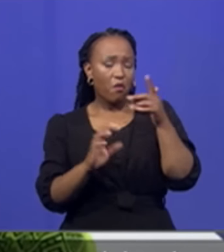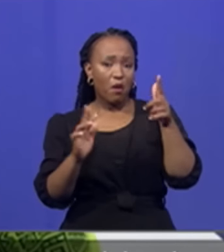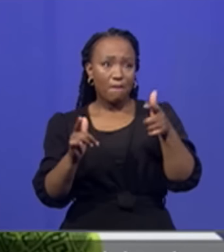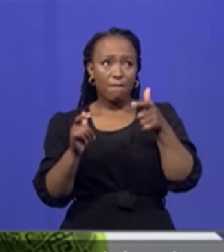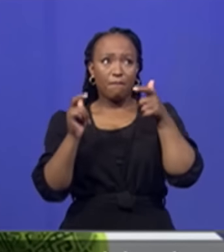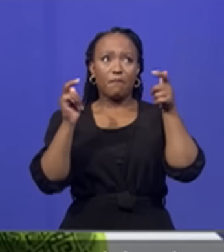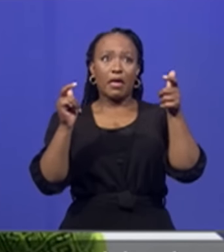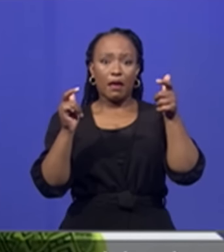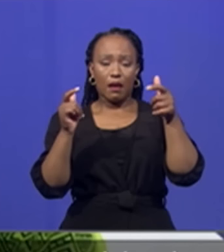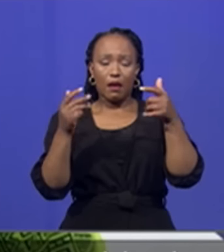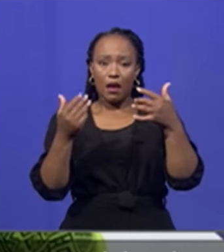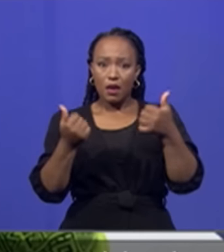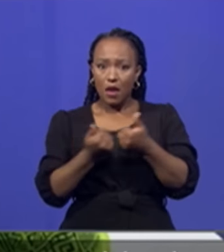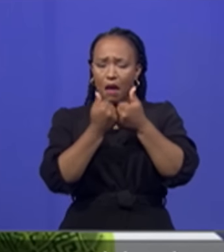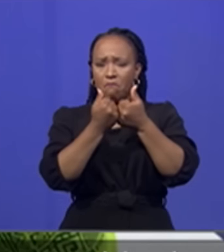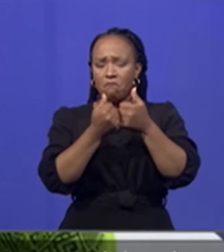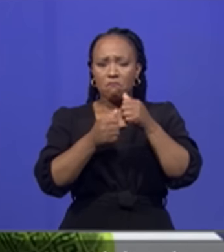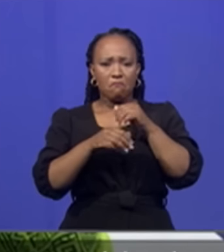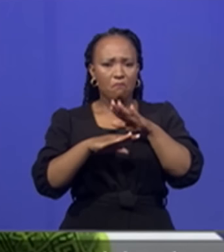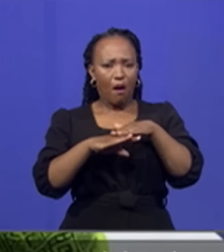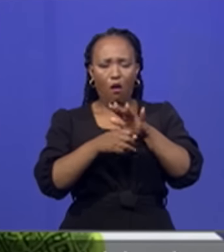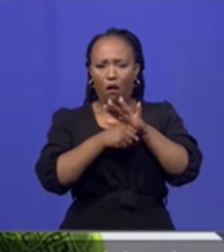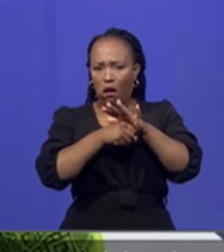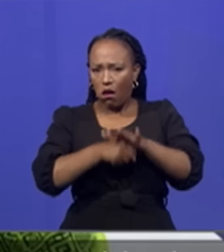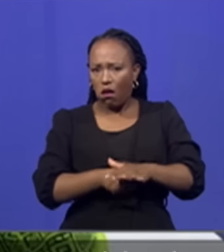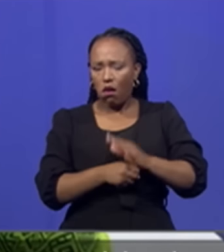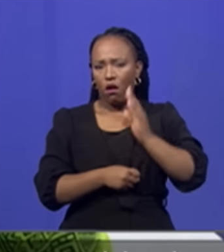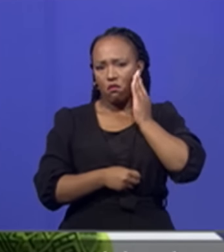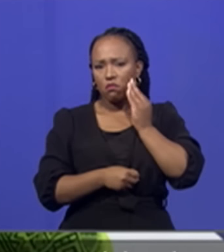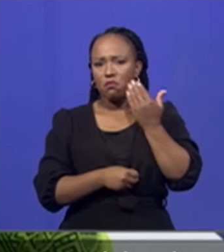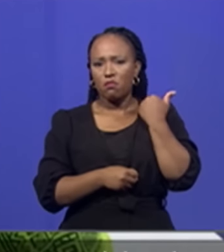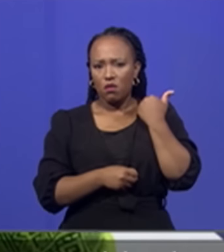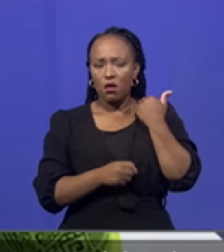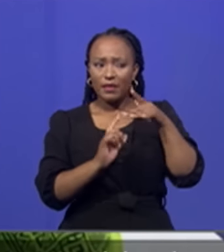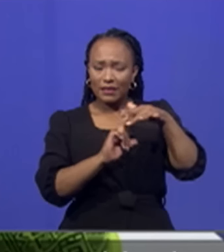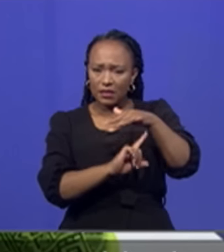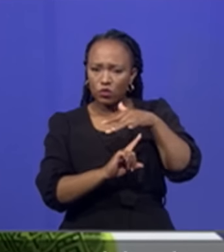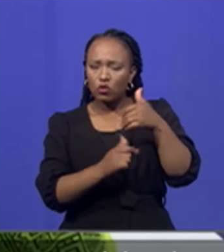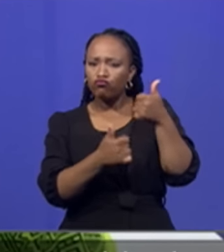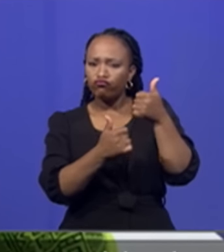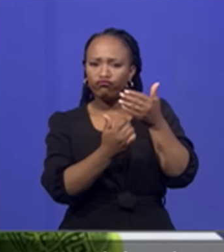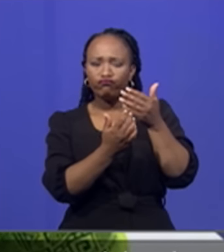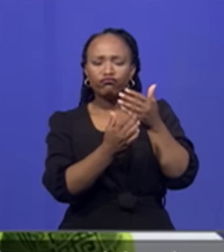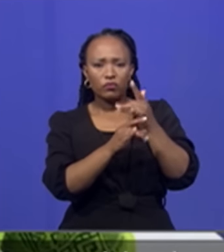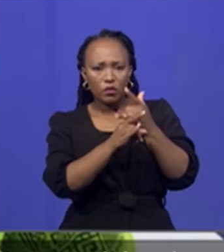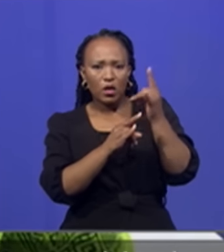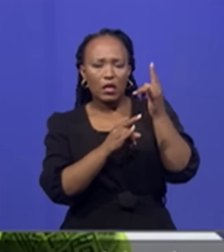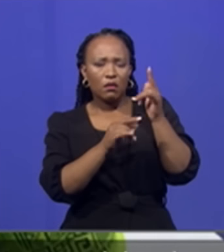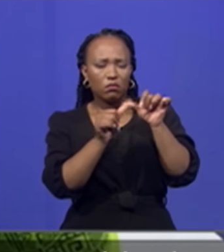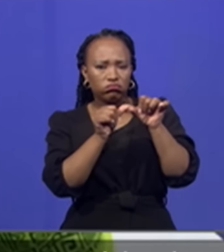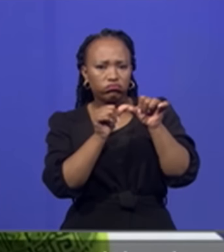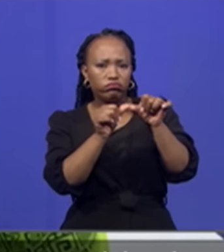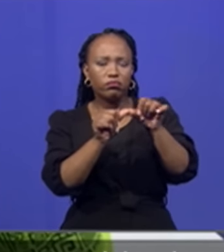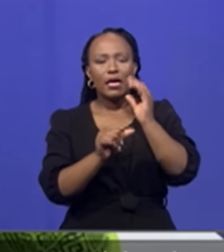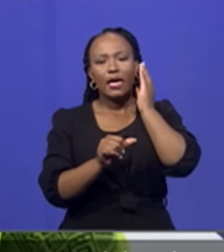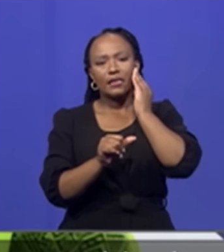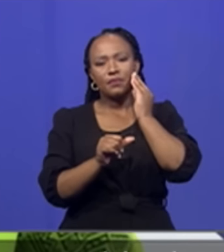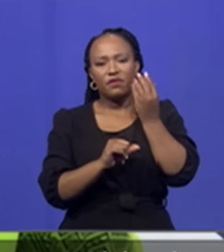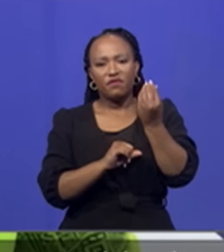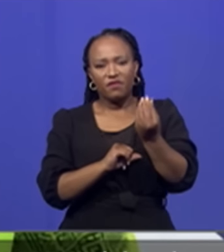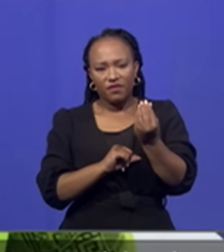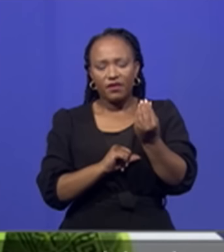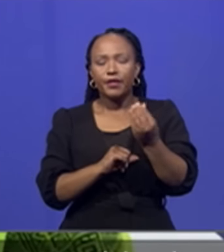with more pressure, and we coped very well with this kind of situation. So I have this experience, and also our club has this